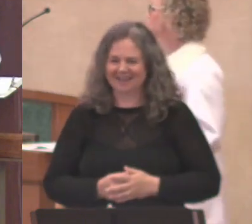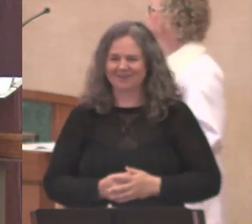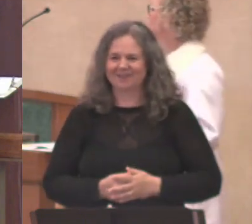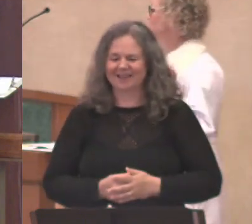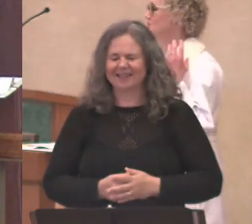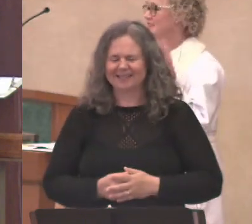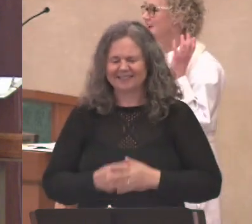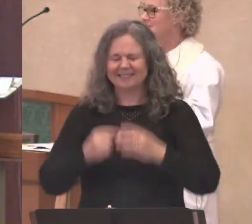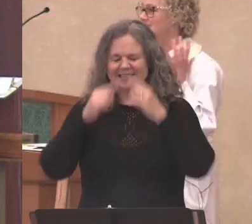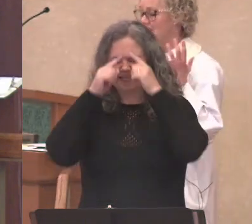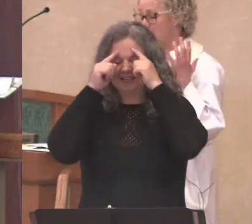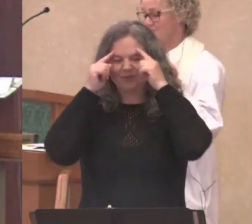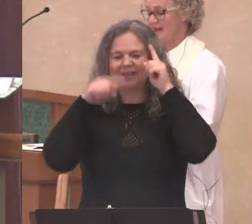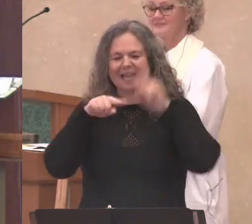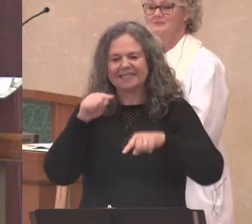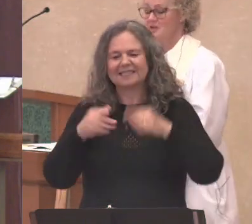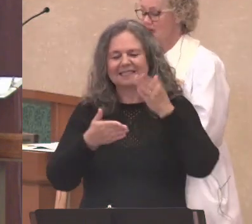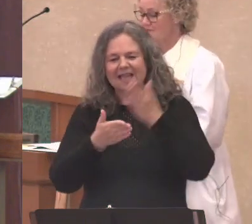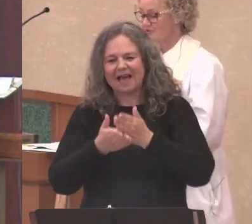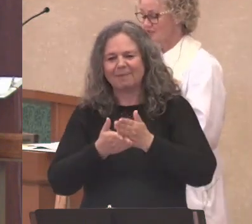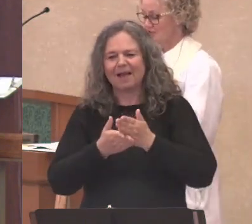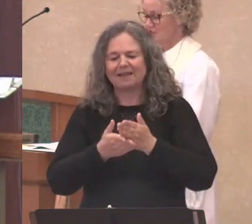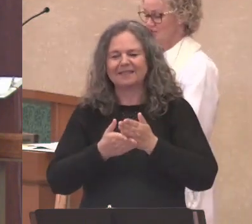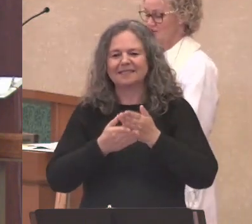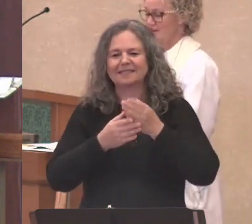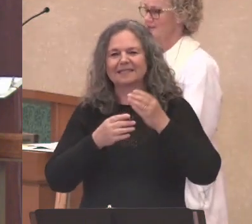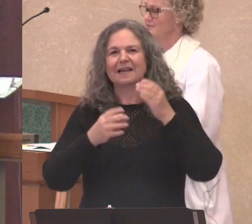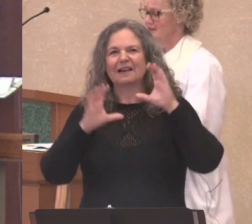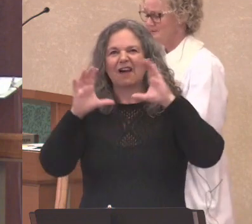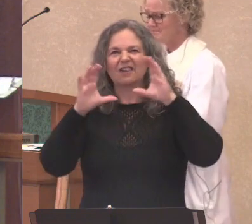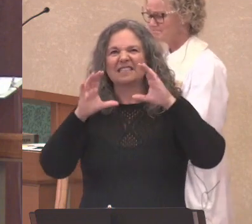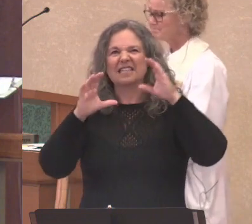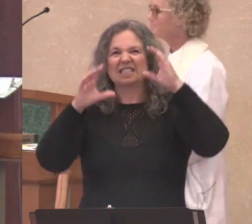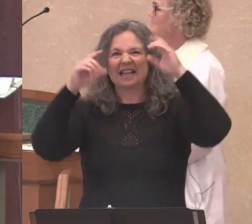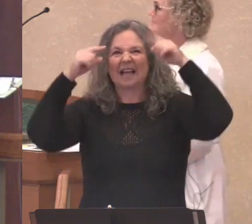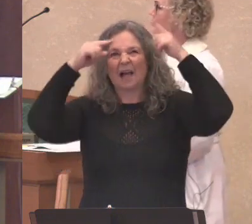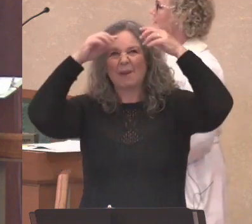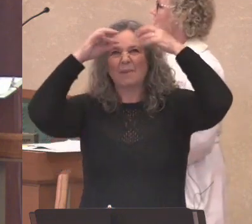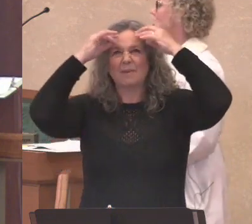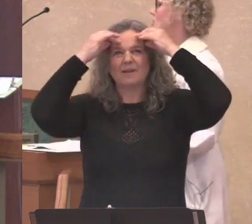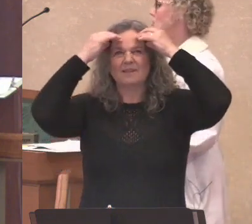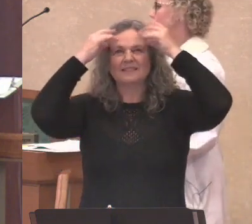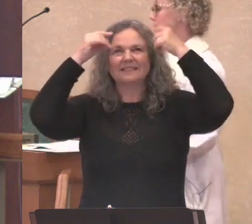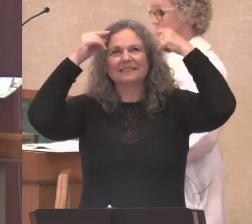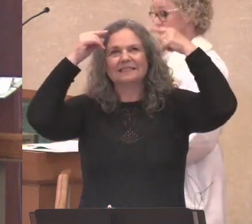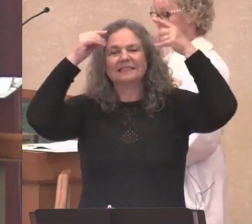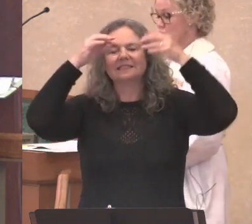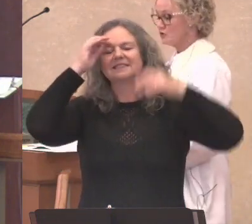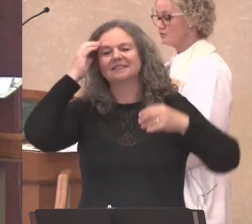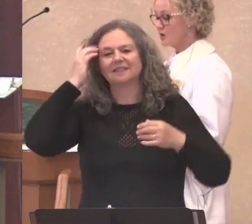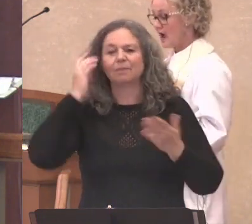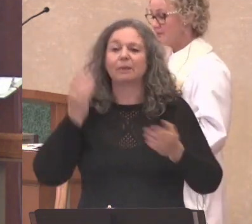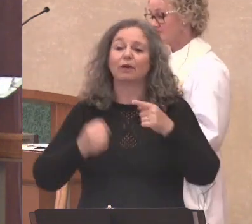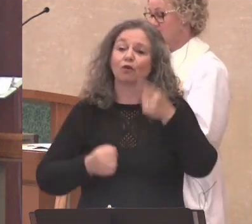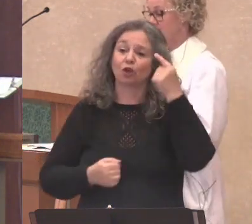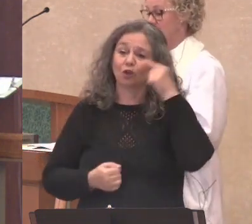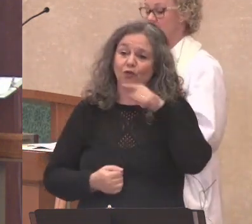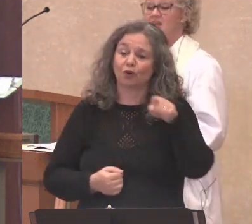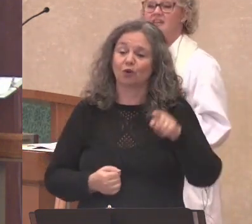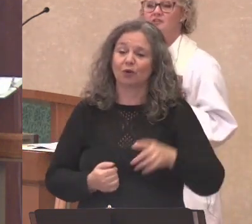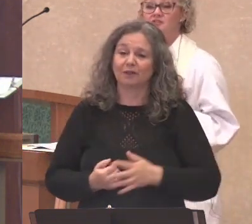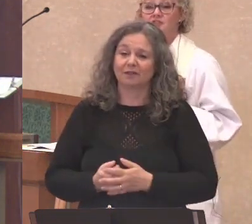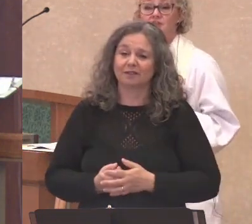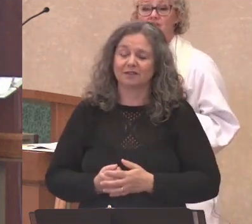just miserable when you just can't stop that conversation in your head, right? Or maybe for you, perhaps it's